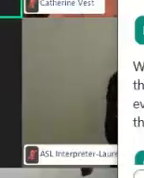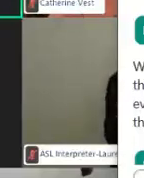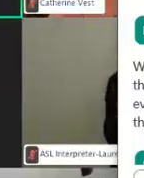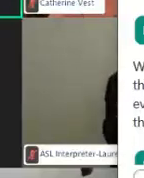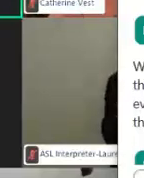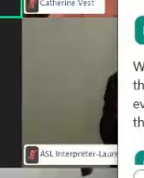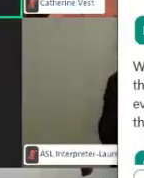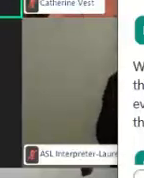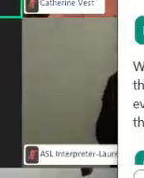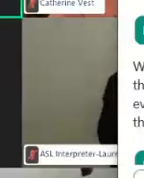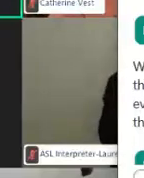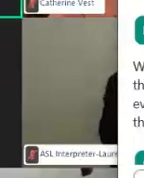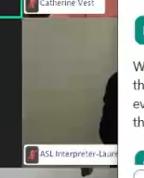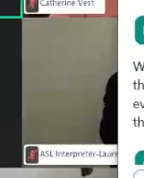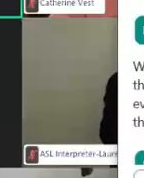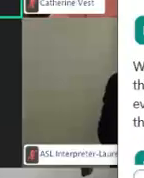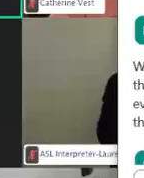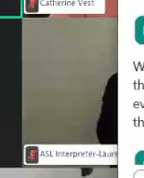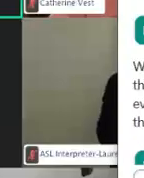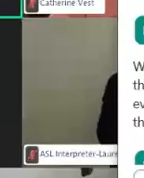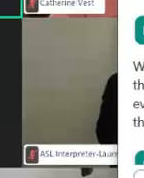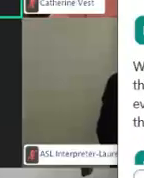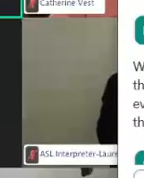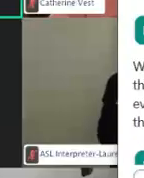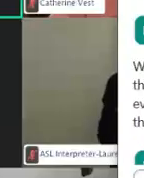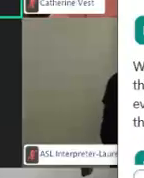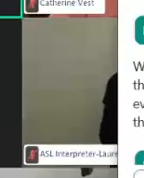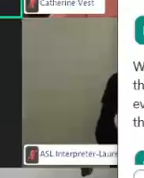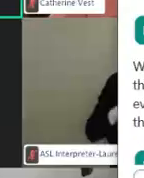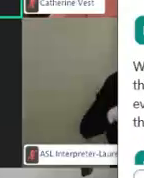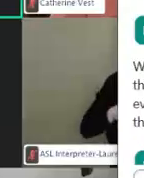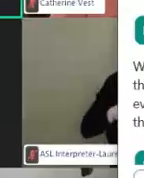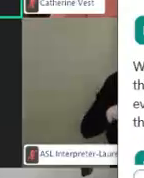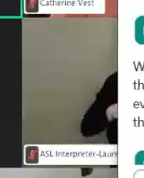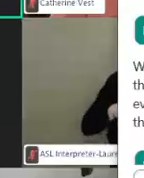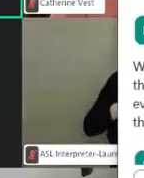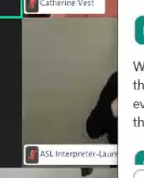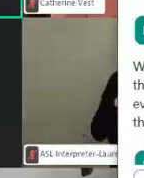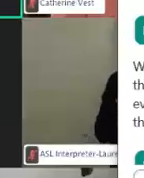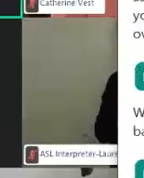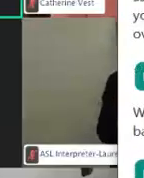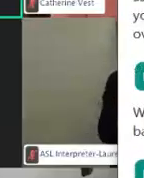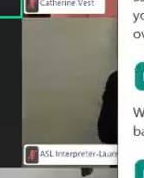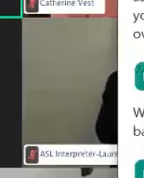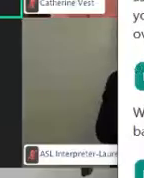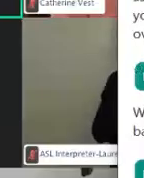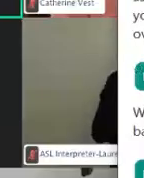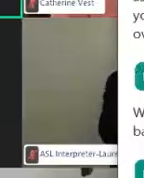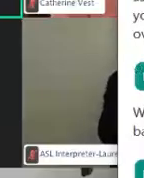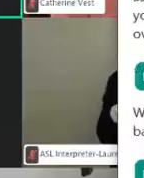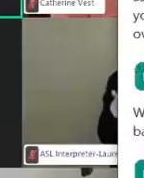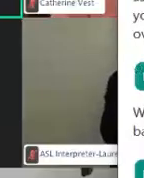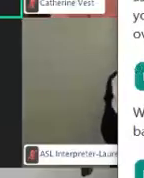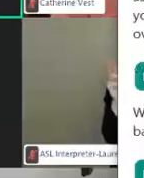this partly because, at least from my perspective, selfishly, I feel the budget is the most important topic of the